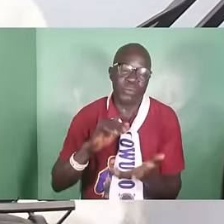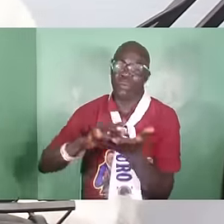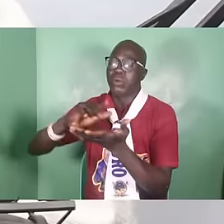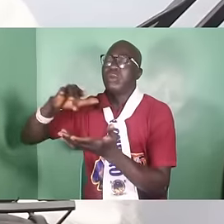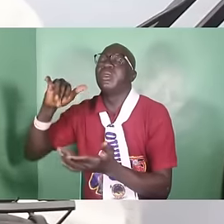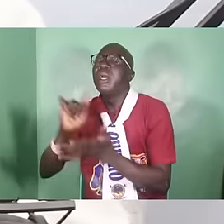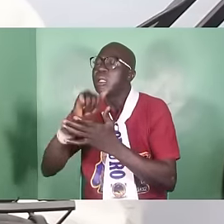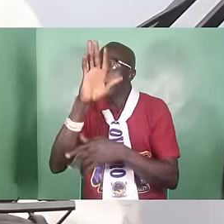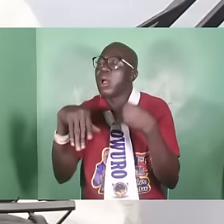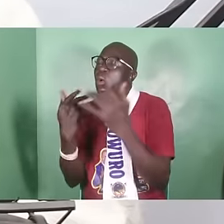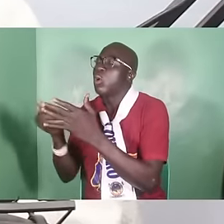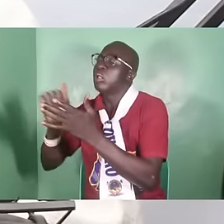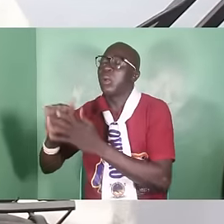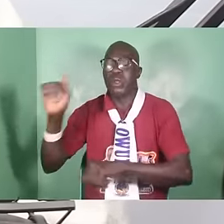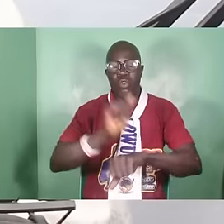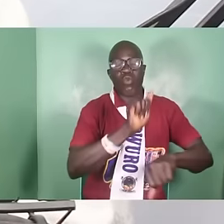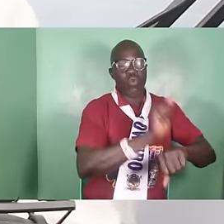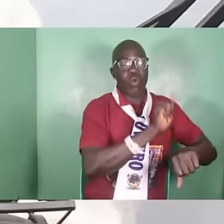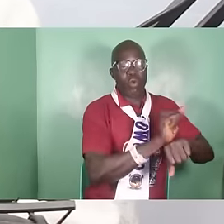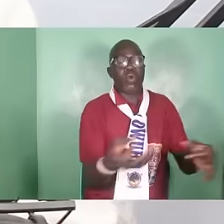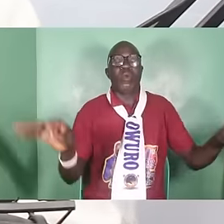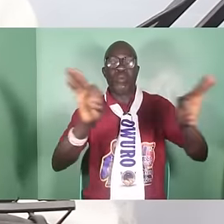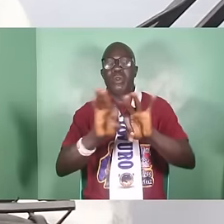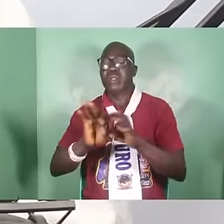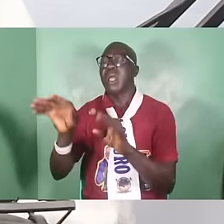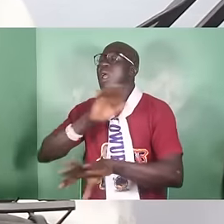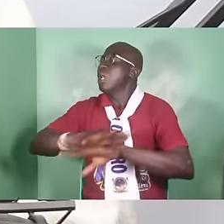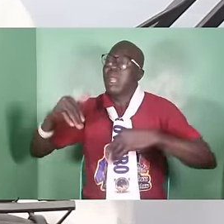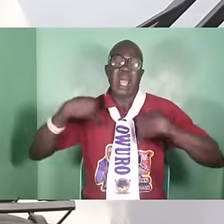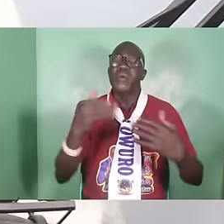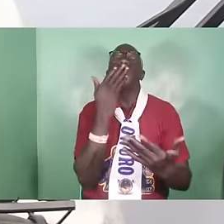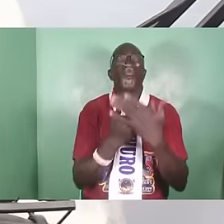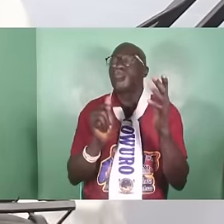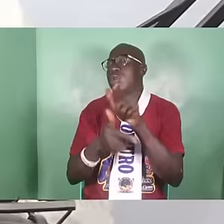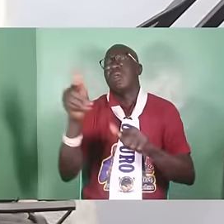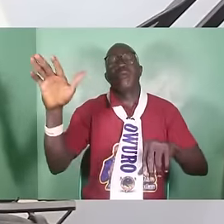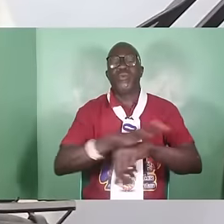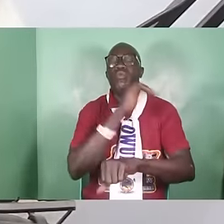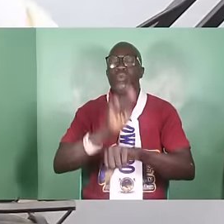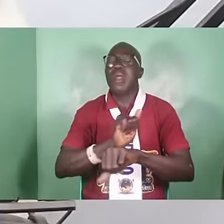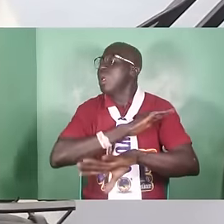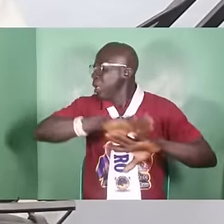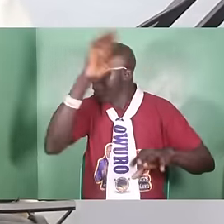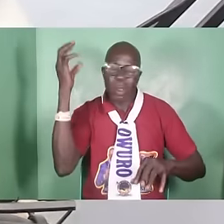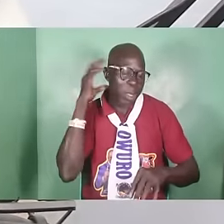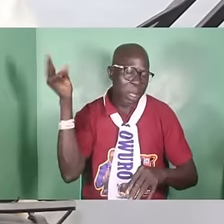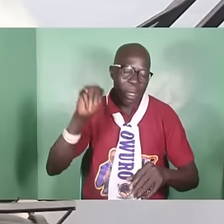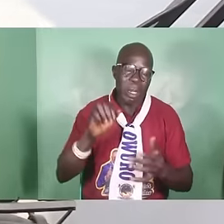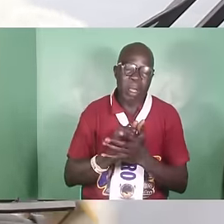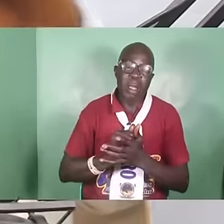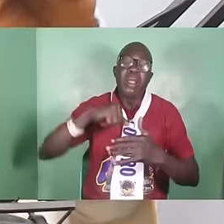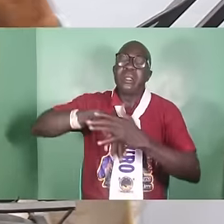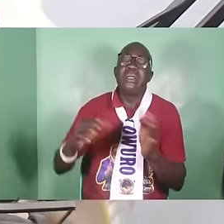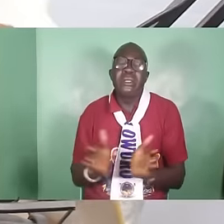glory. Iru awon ta so kon si se takun takun. The people that will say they are very vibrant. Ti won si se to ni agbara. They work powerfully. Ah, they go won. I will not hear. They